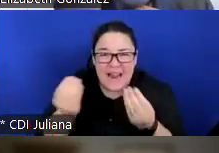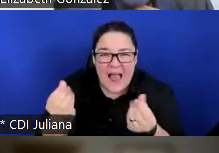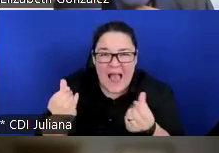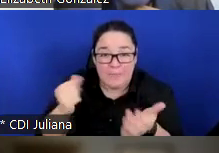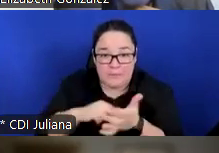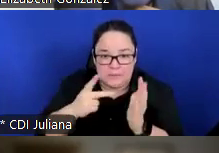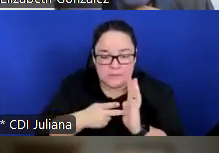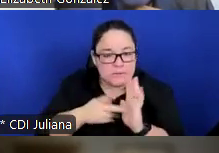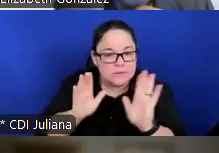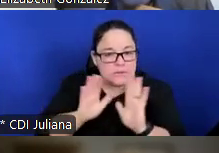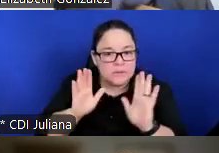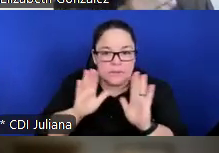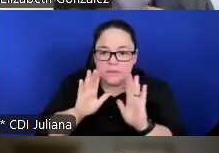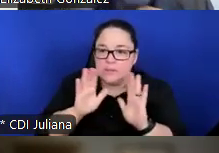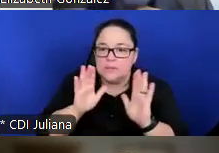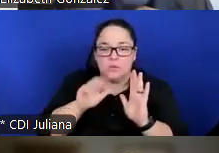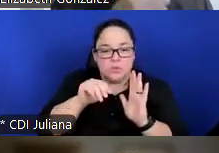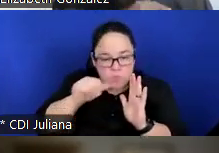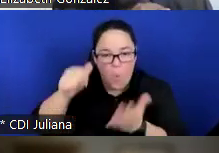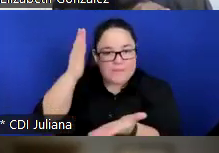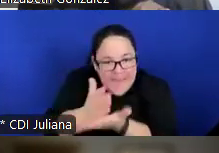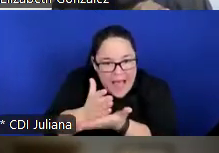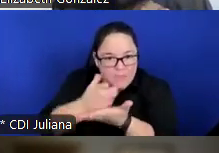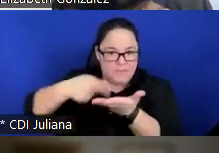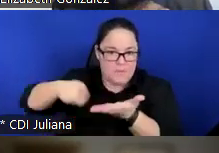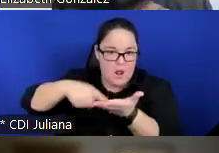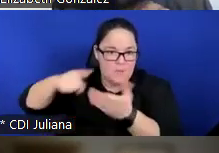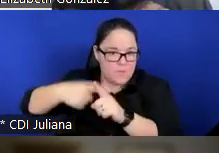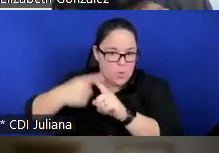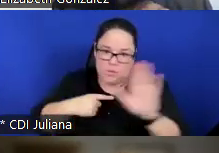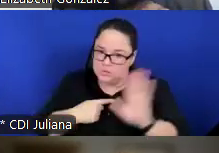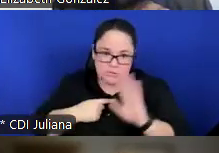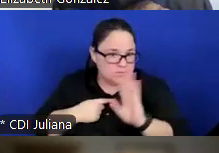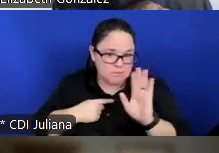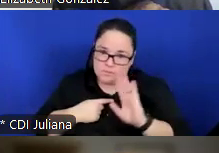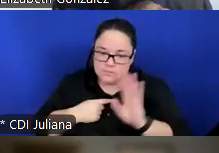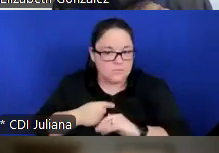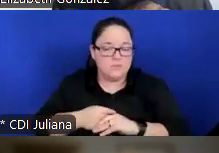payments, whether or not you file a bankruptcy.